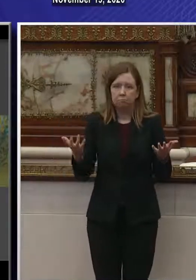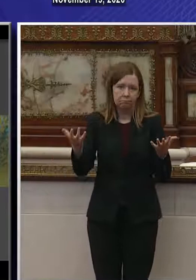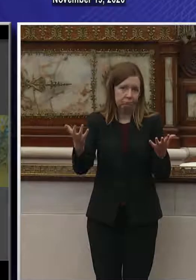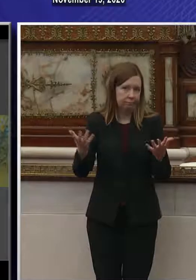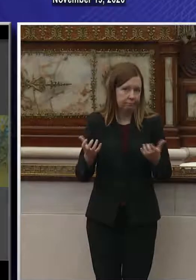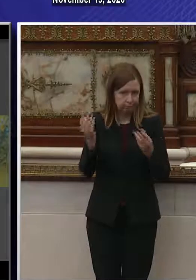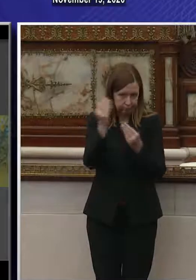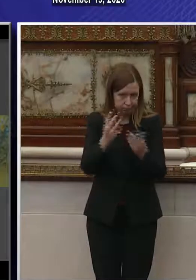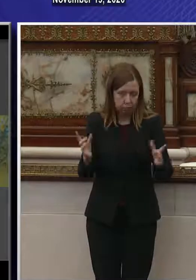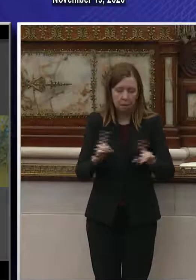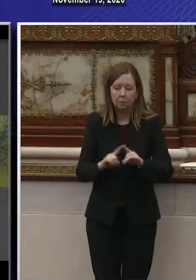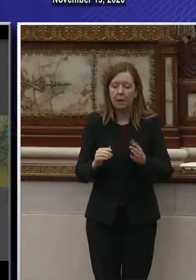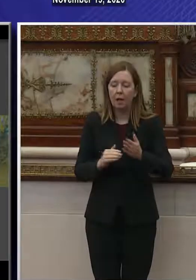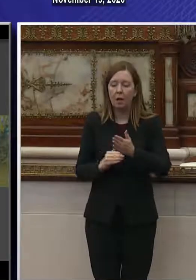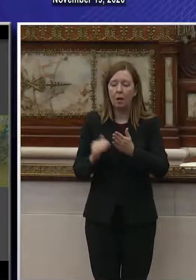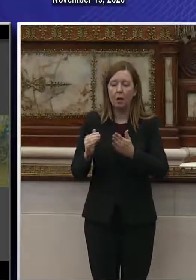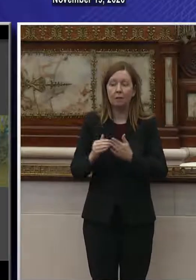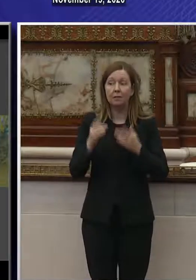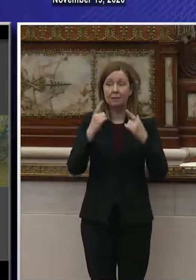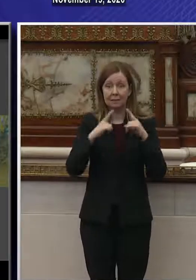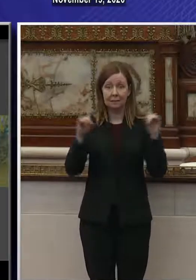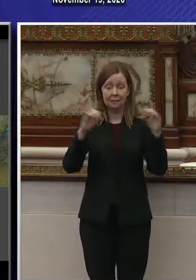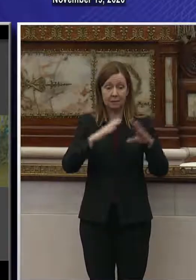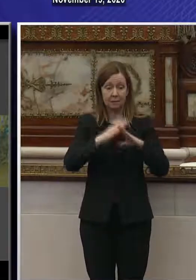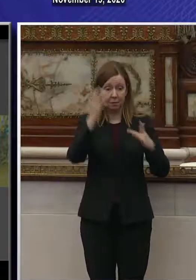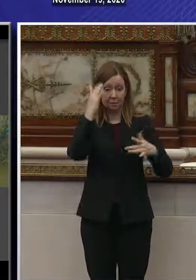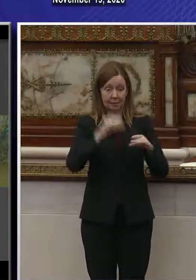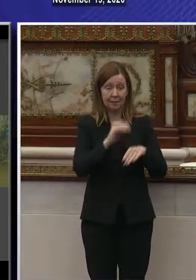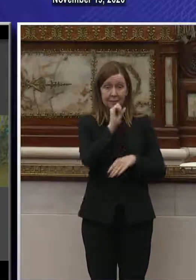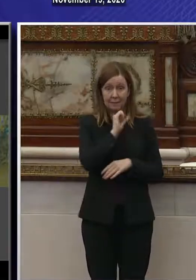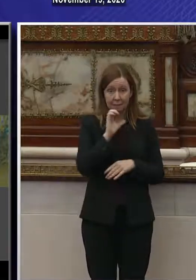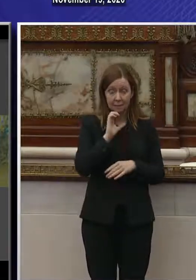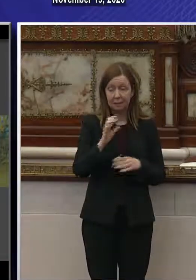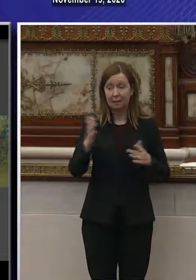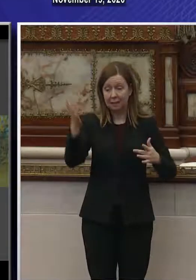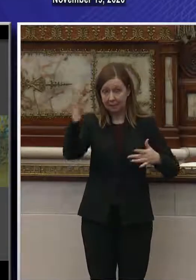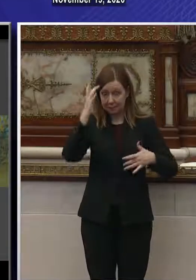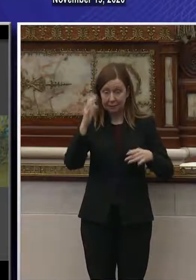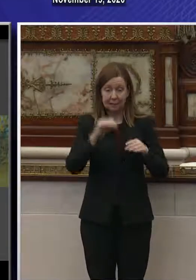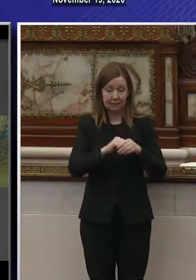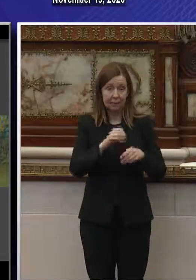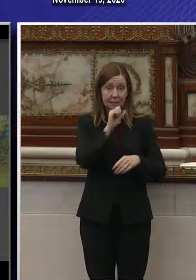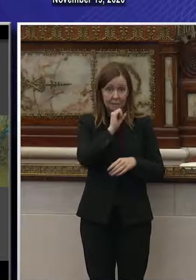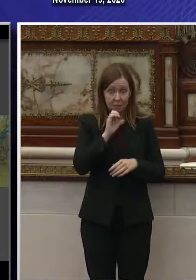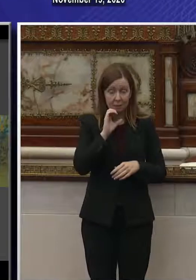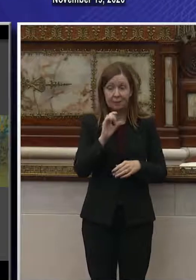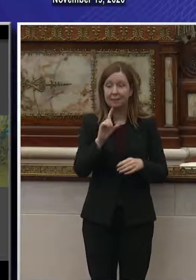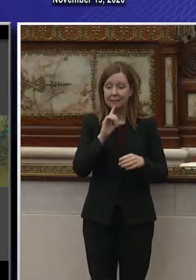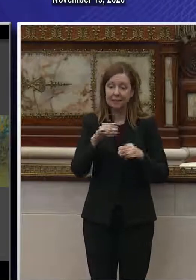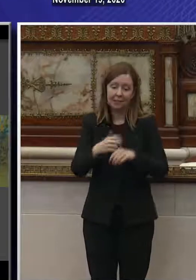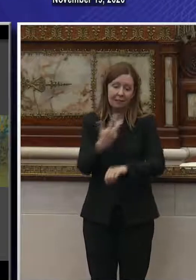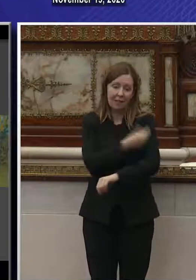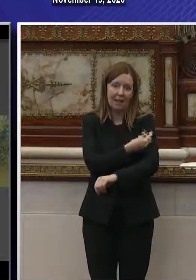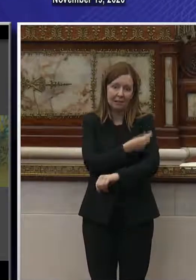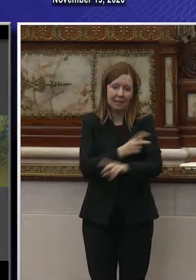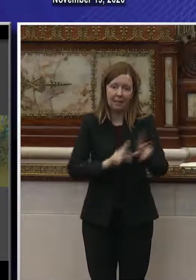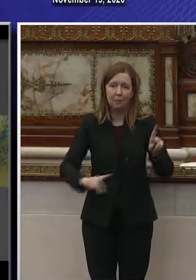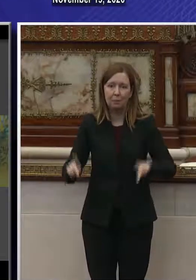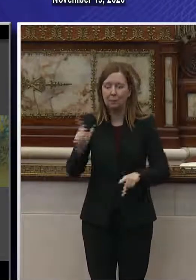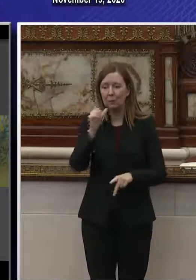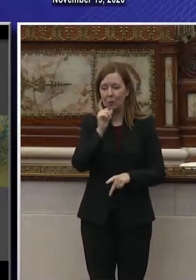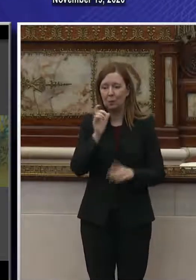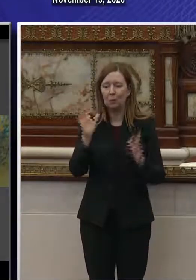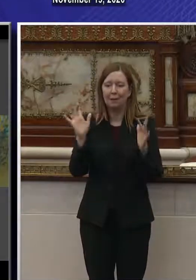point. But oftentimes, success in preventing disease in the elderly, infectious diseases in the elderly, is in vaccinating those who are